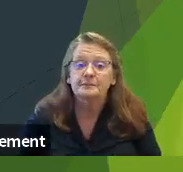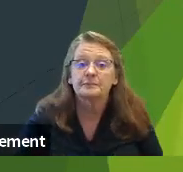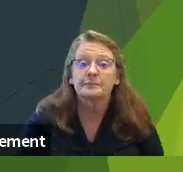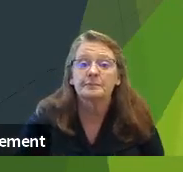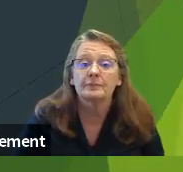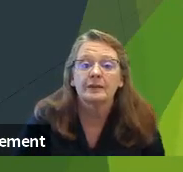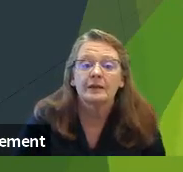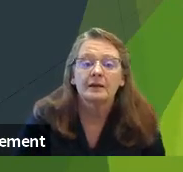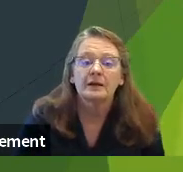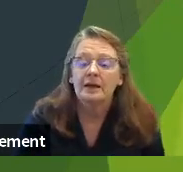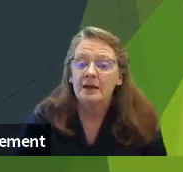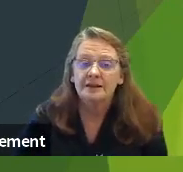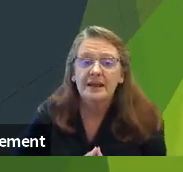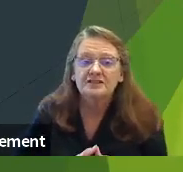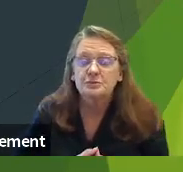facts.